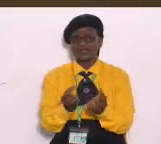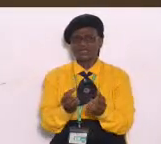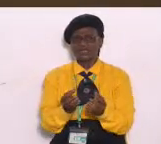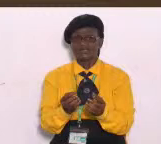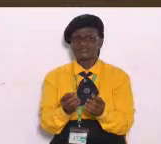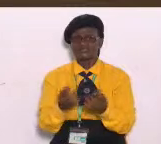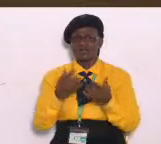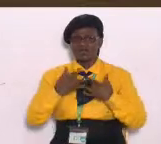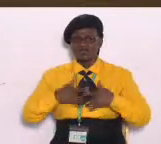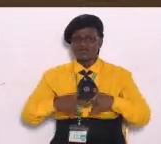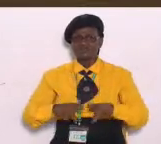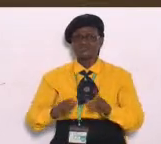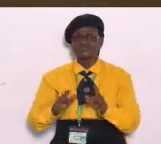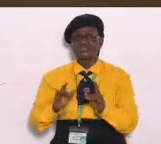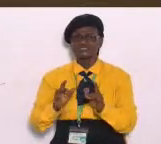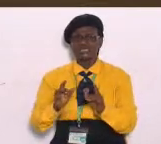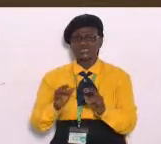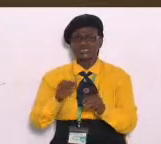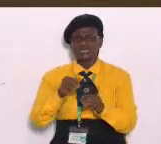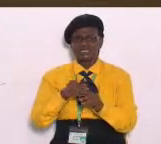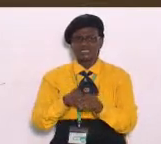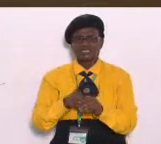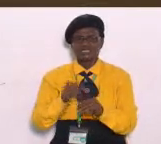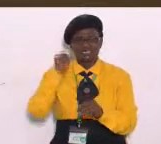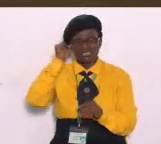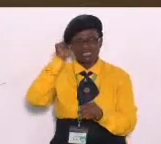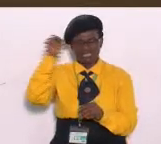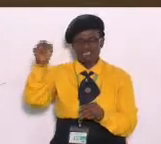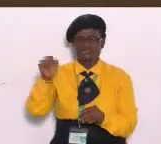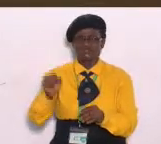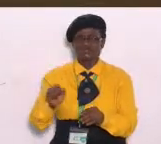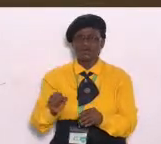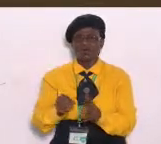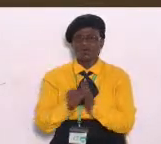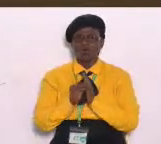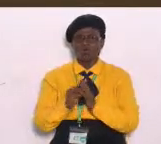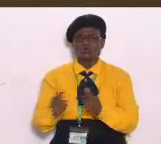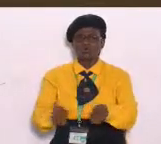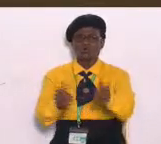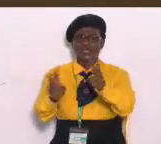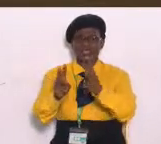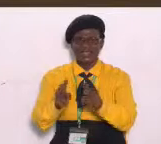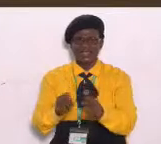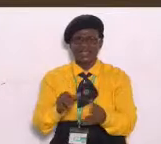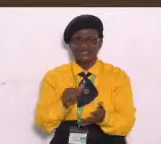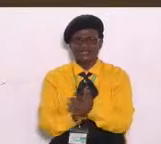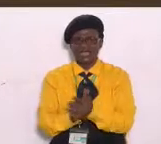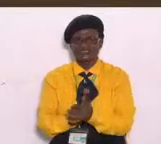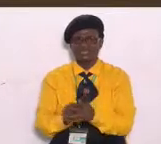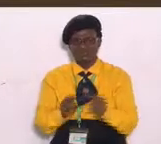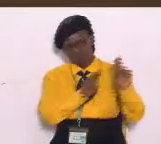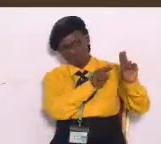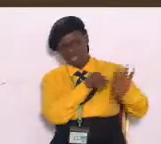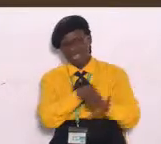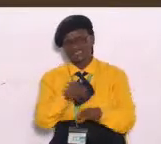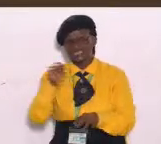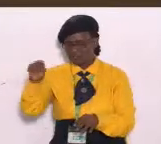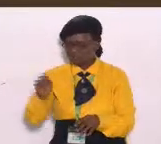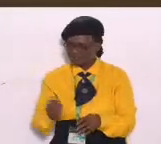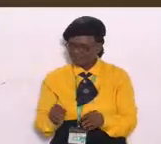prostrated in our usual custom to greet him. That one looked at him and said,